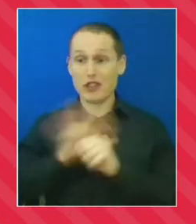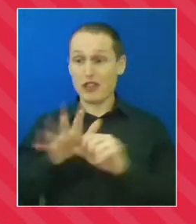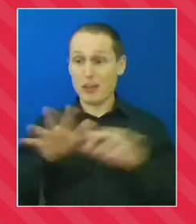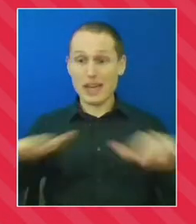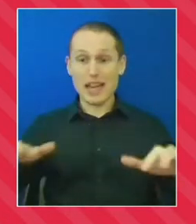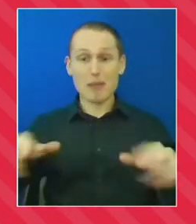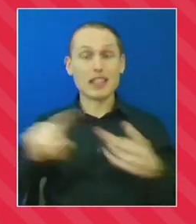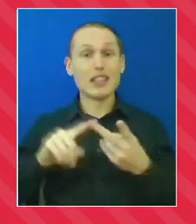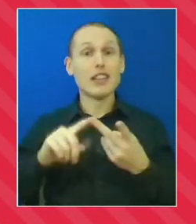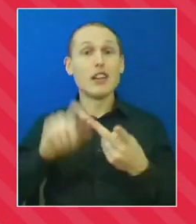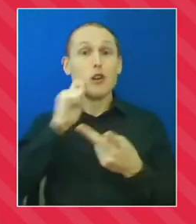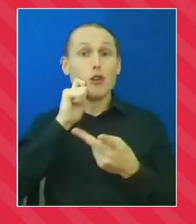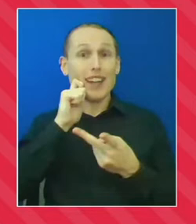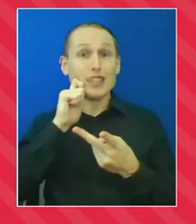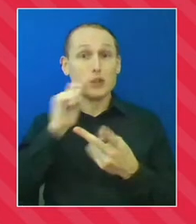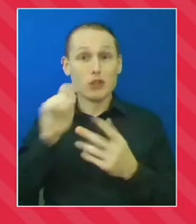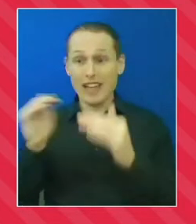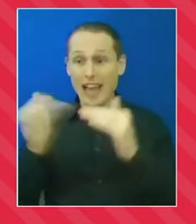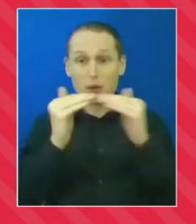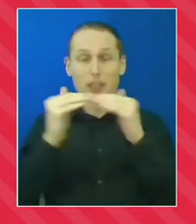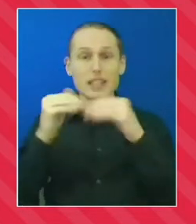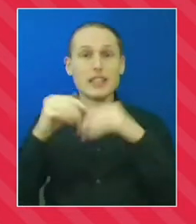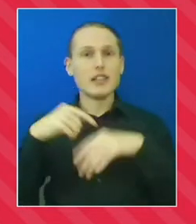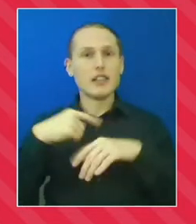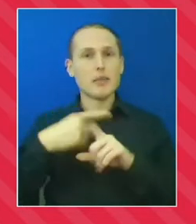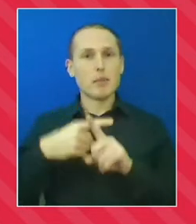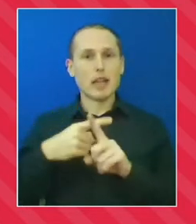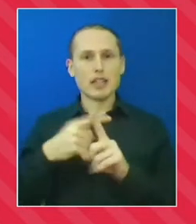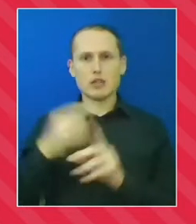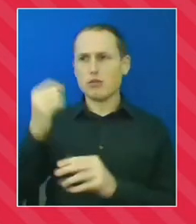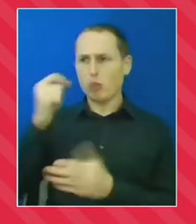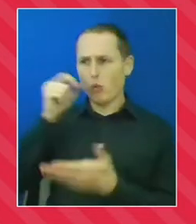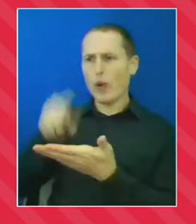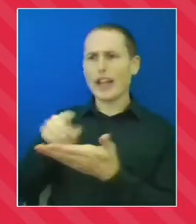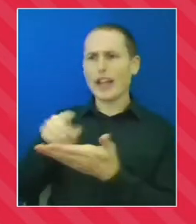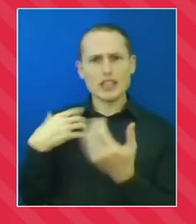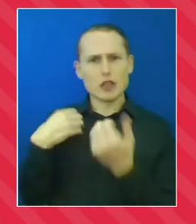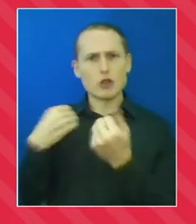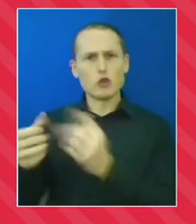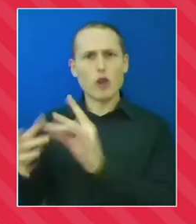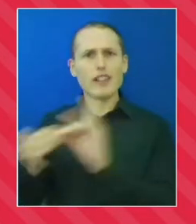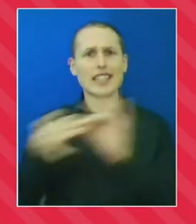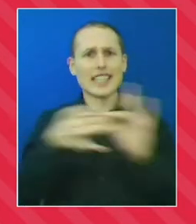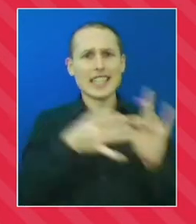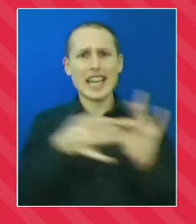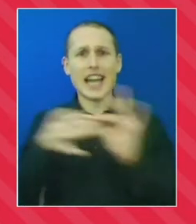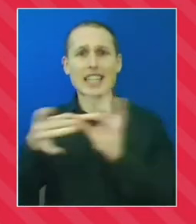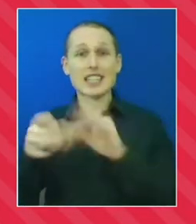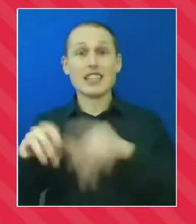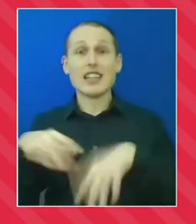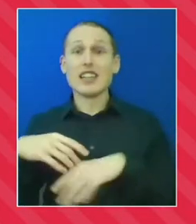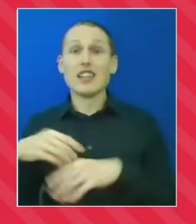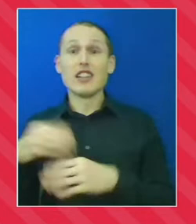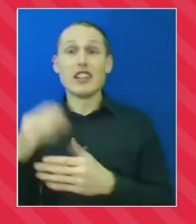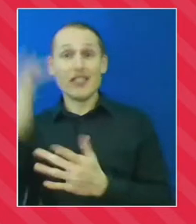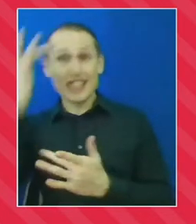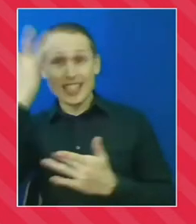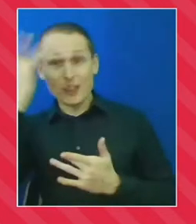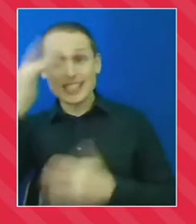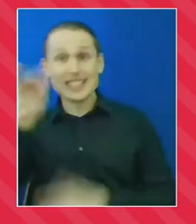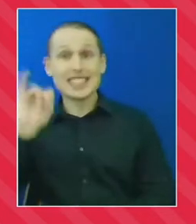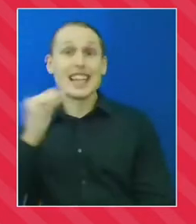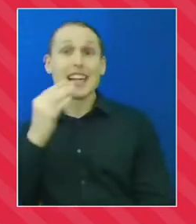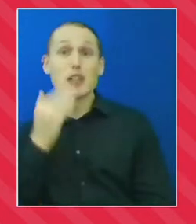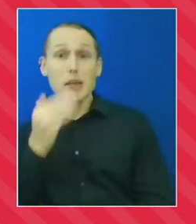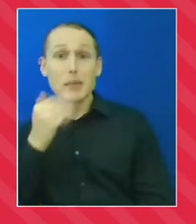equity, and recognizing this strong connection between diet-related chronic conditions like diabetes and COVID mortality. And so